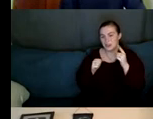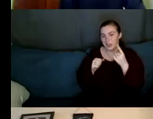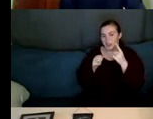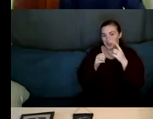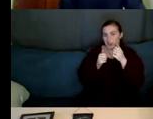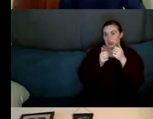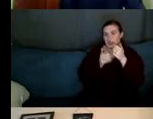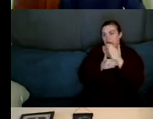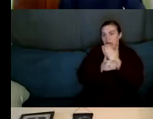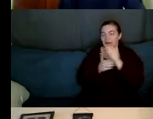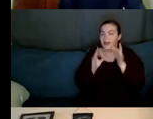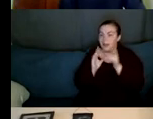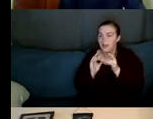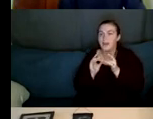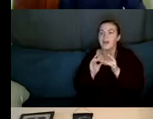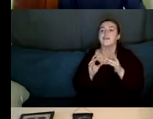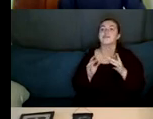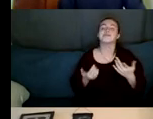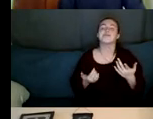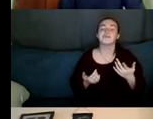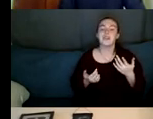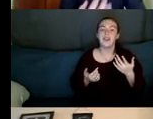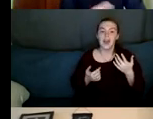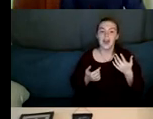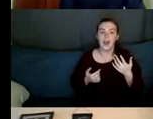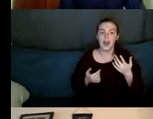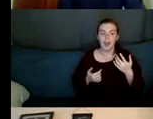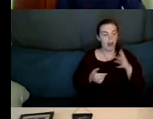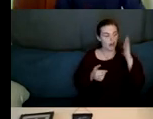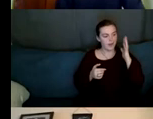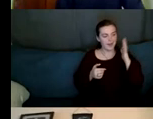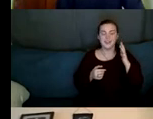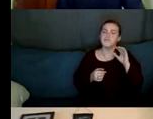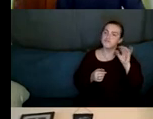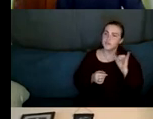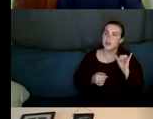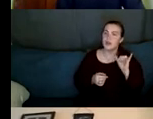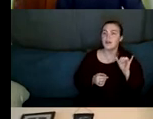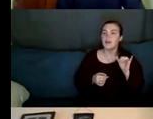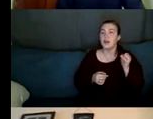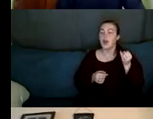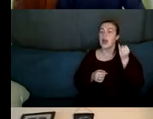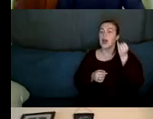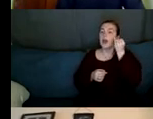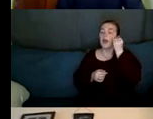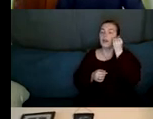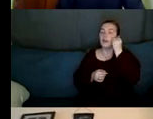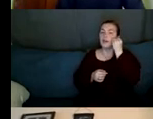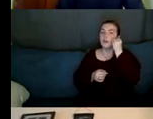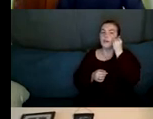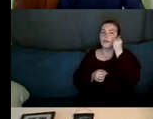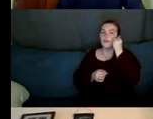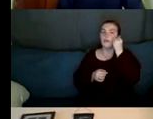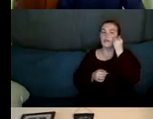folks have done sort of in earlier events was if there is somebody in your